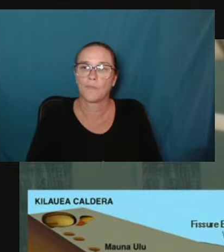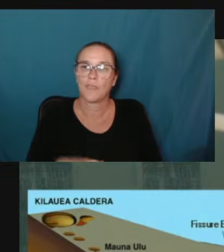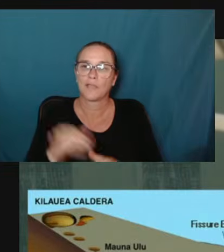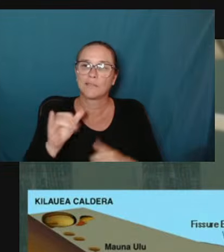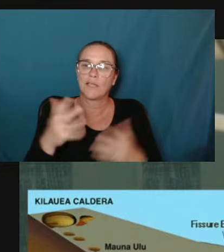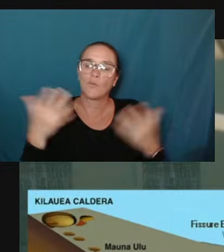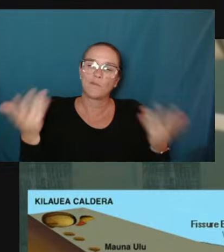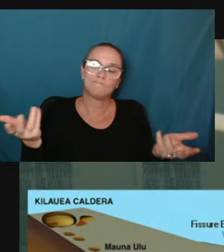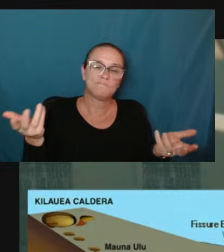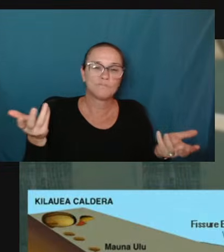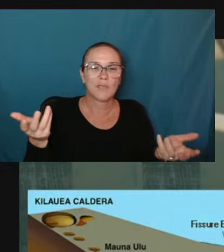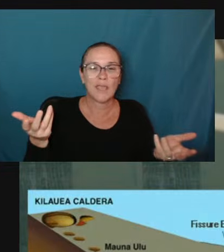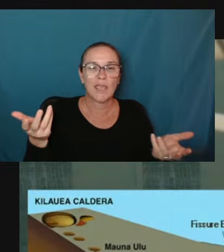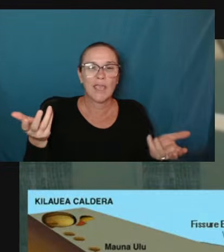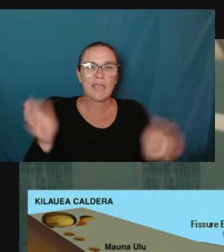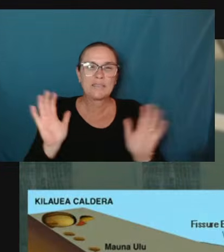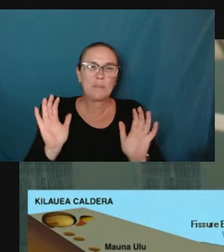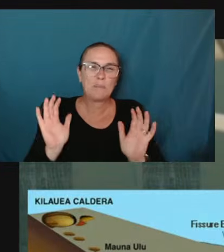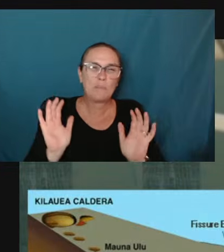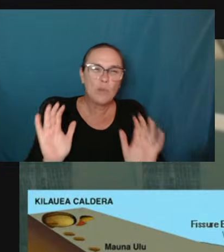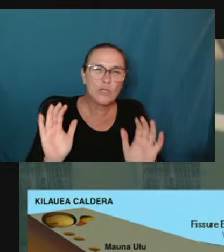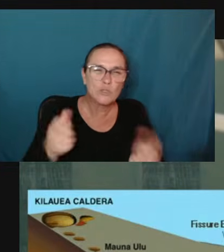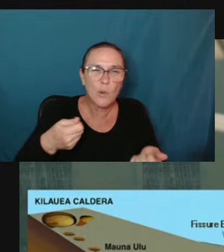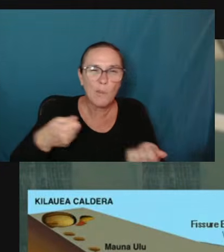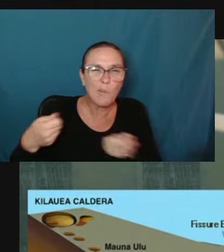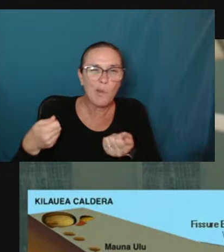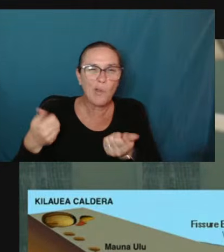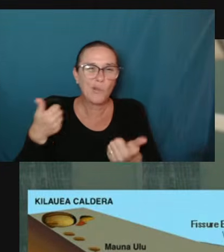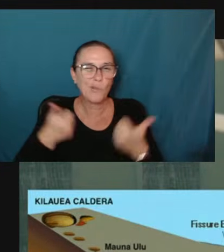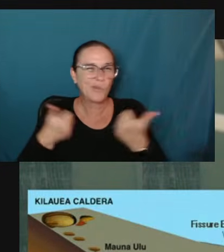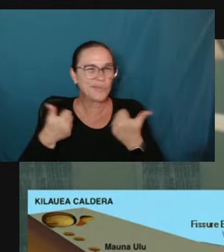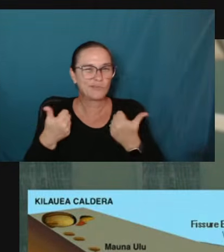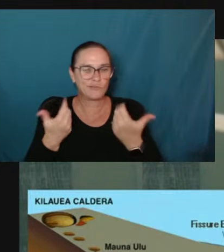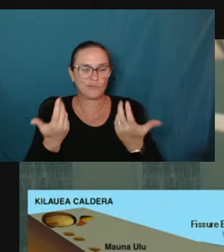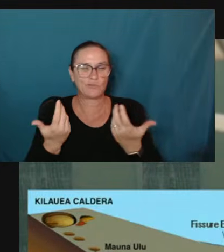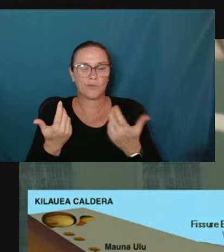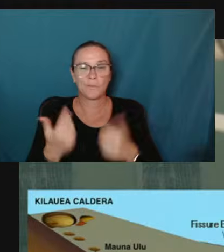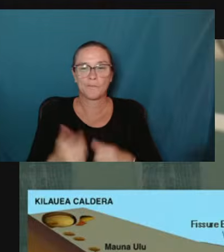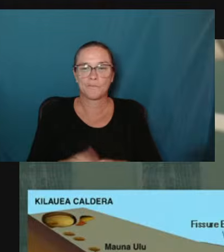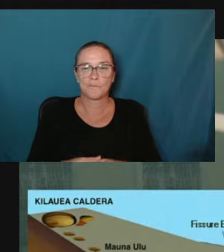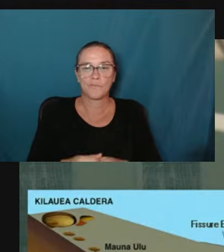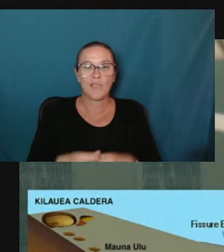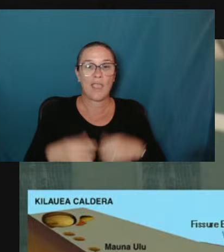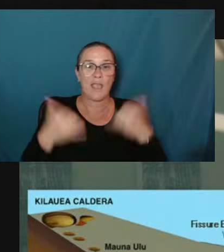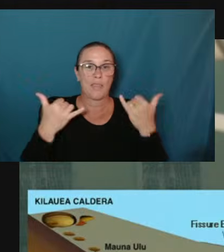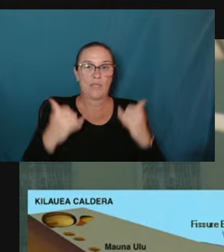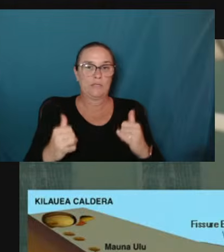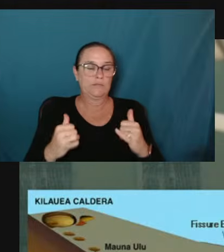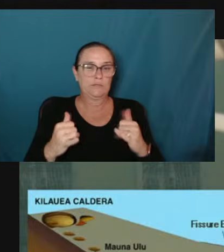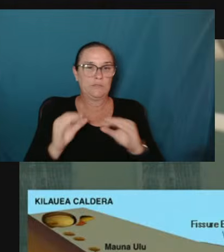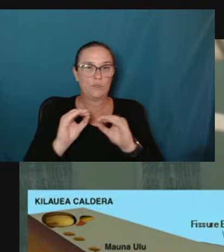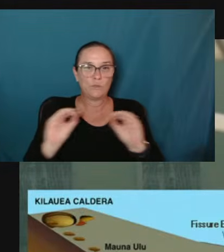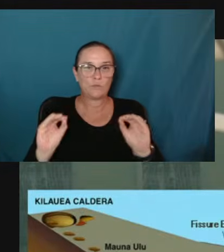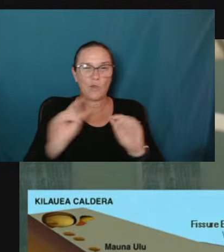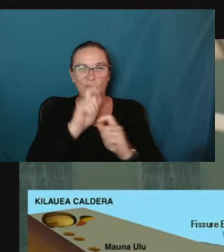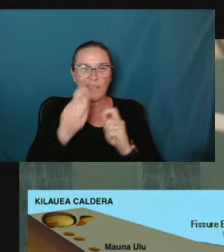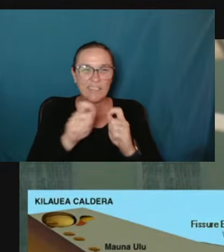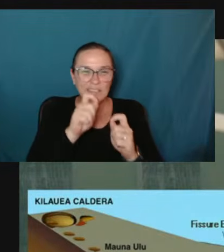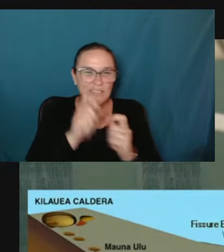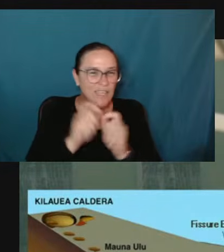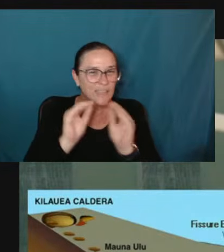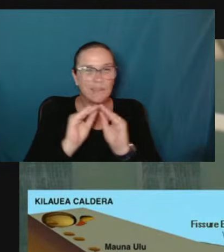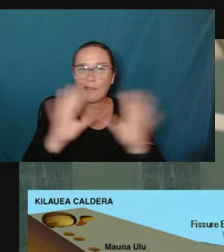it pushing or pulling? What's kind of driving these interactions? And there's still no exact clear-cut